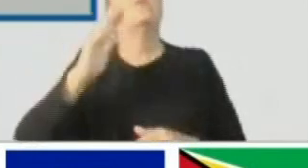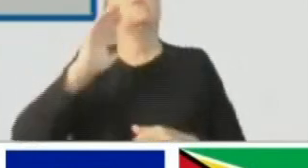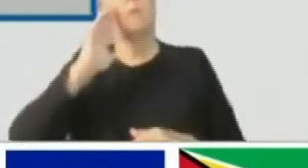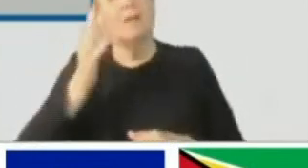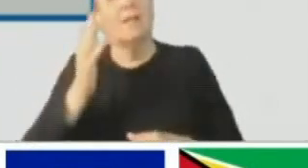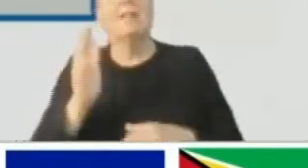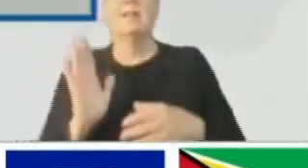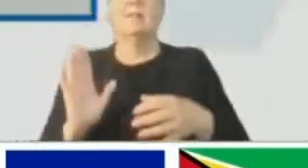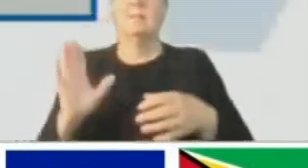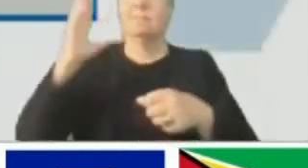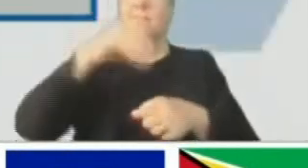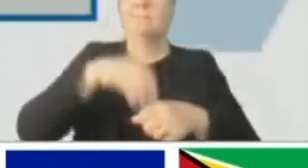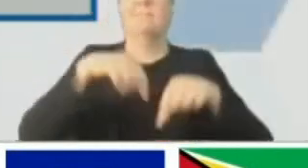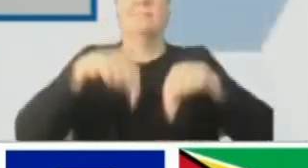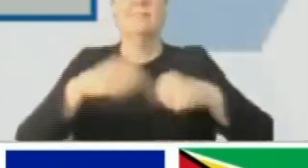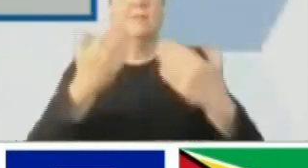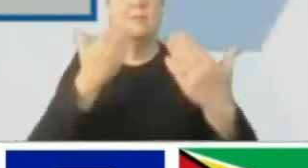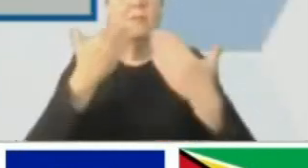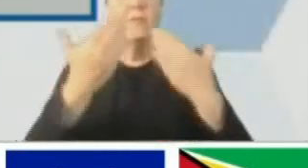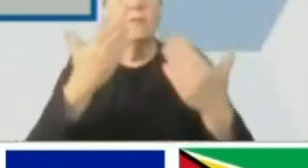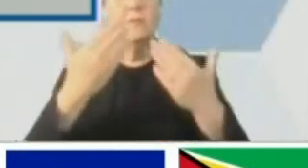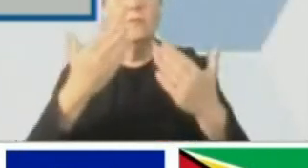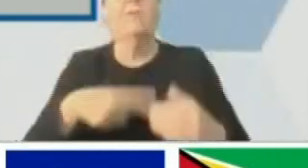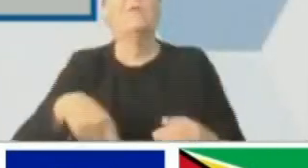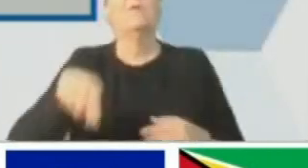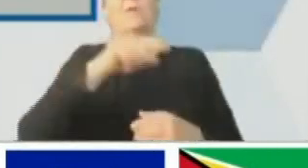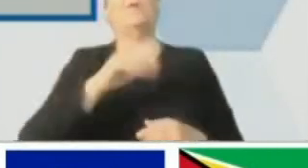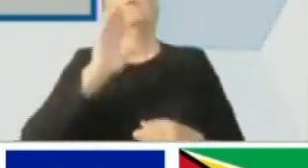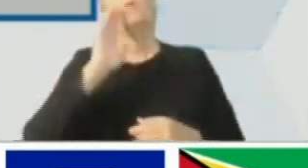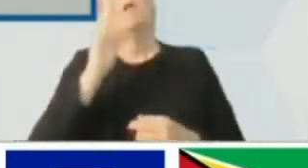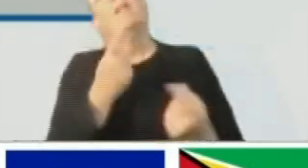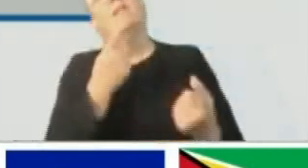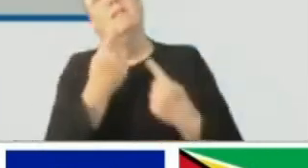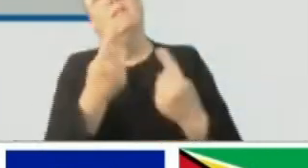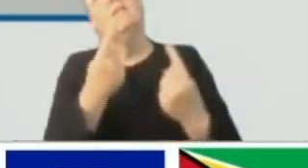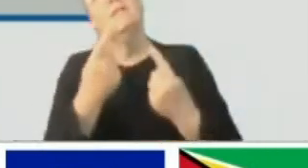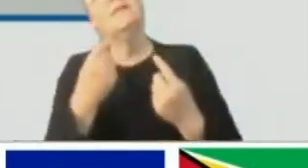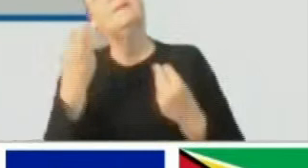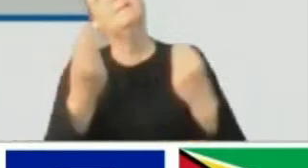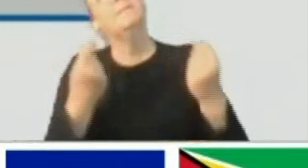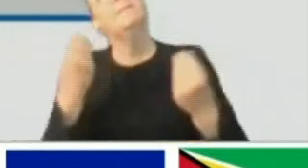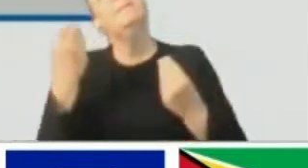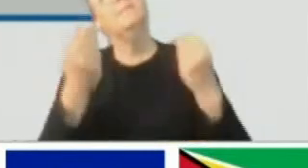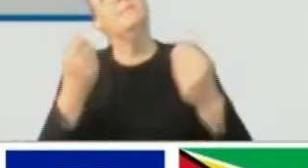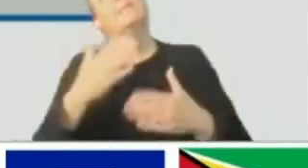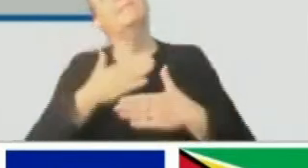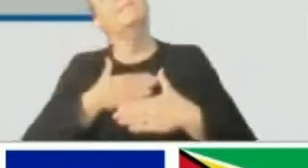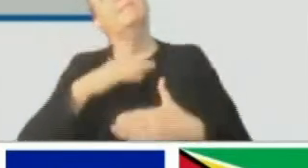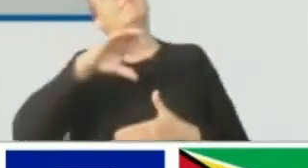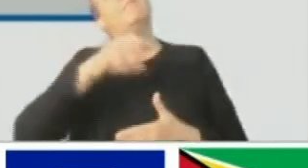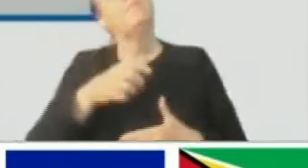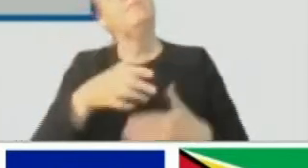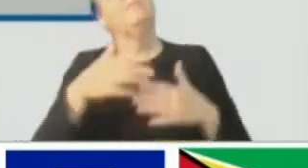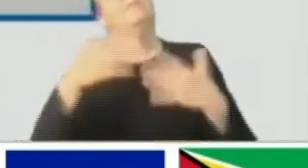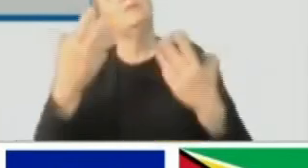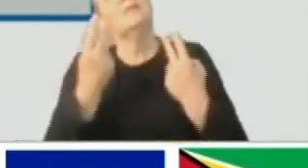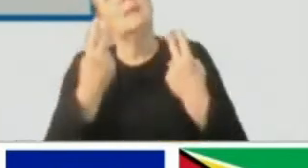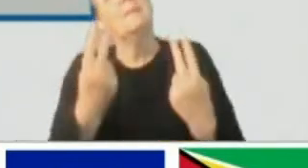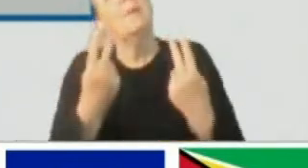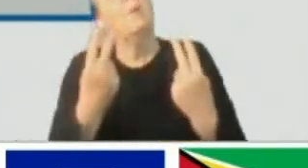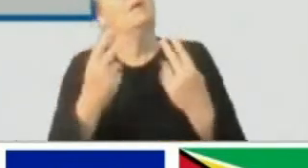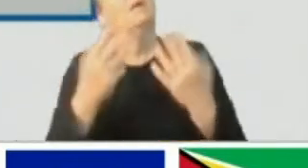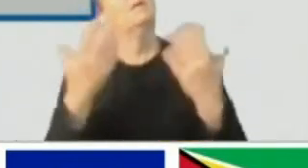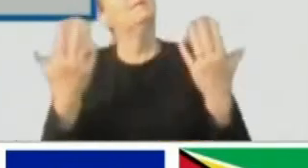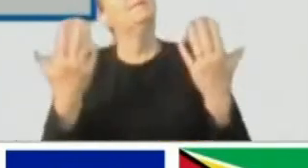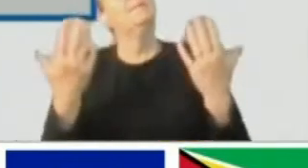platform. We will reflect our national and regional challenges, issues, and priorities. We look forward to robust